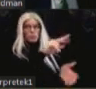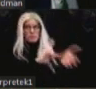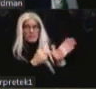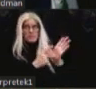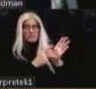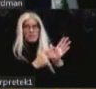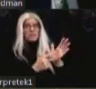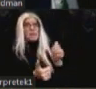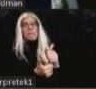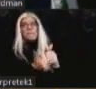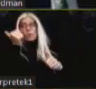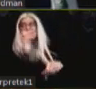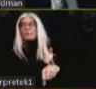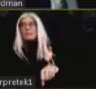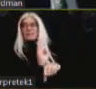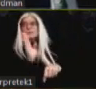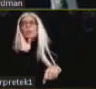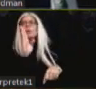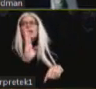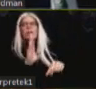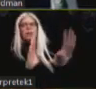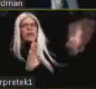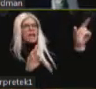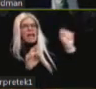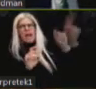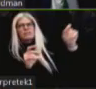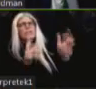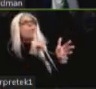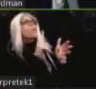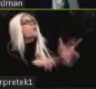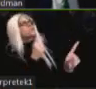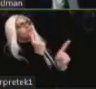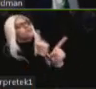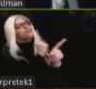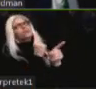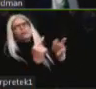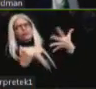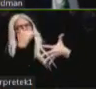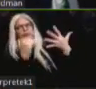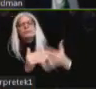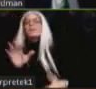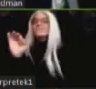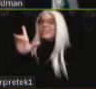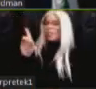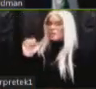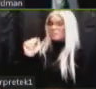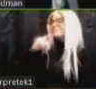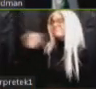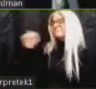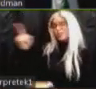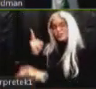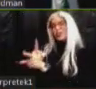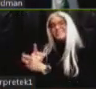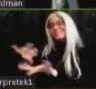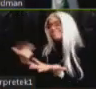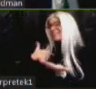reasonable. Yes, ma'am. Okay. One thing that I'm not sure we're doing here in